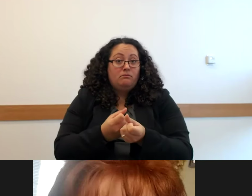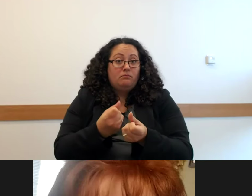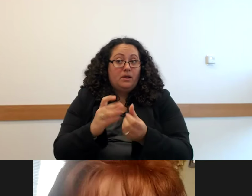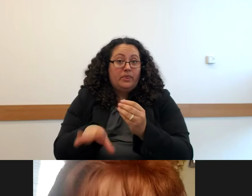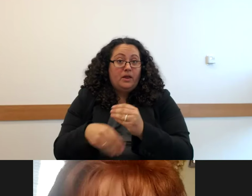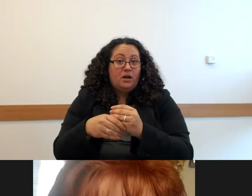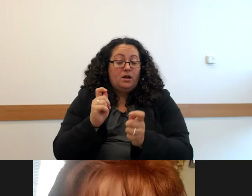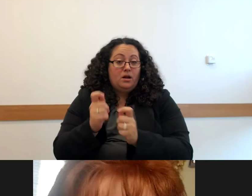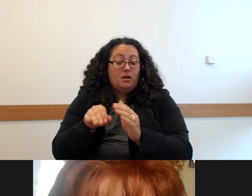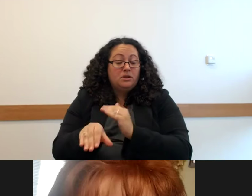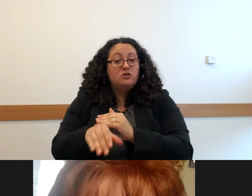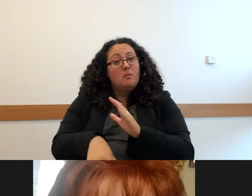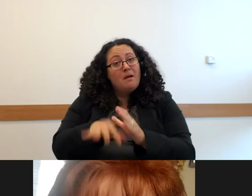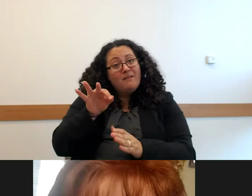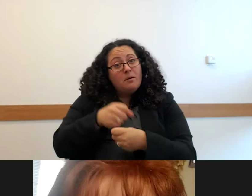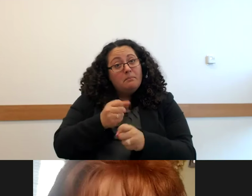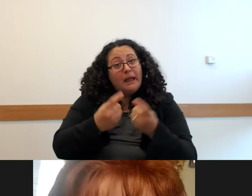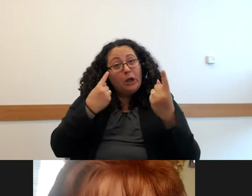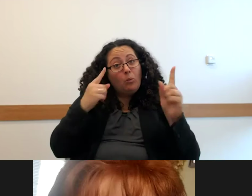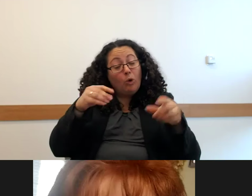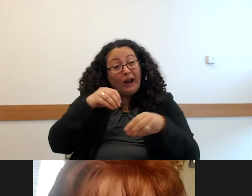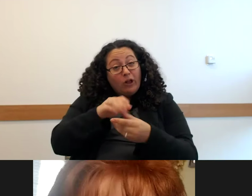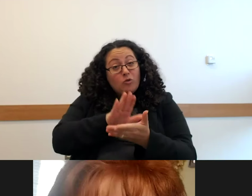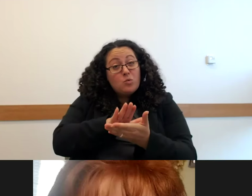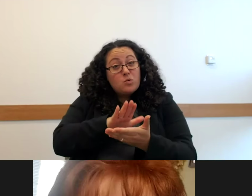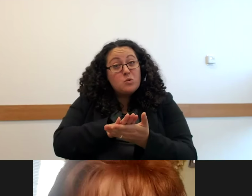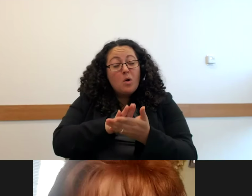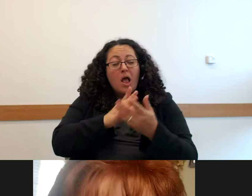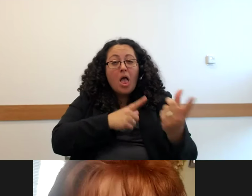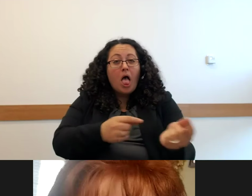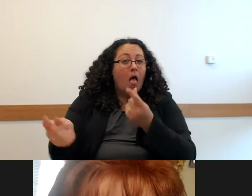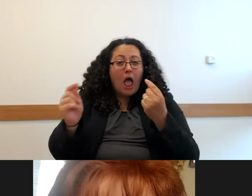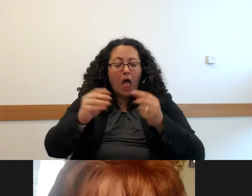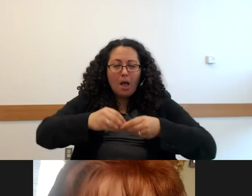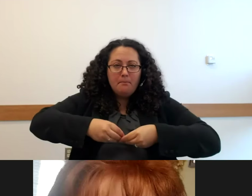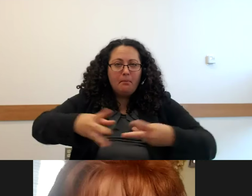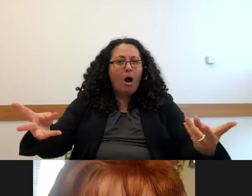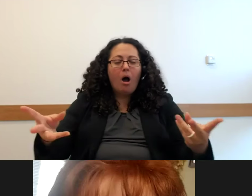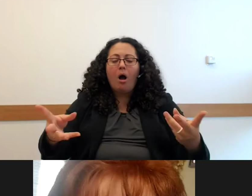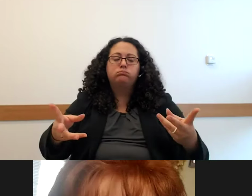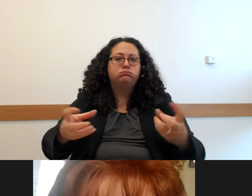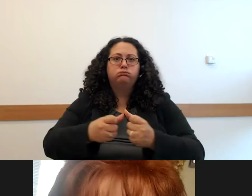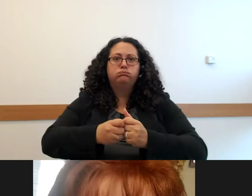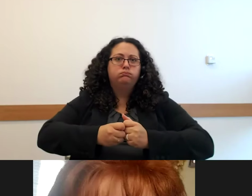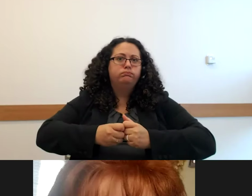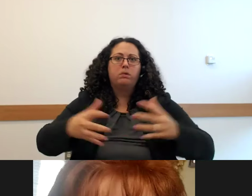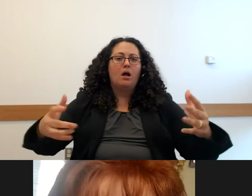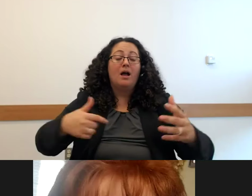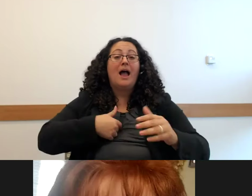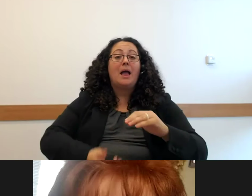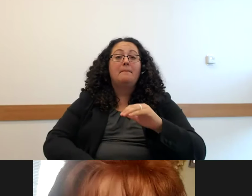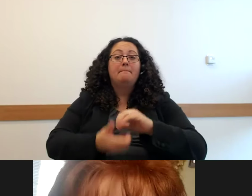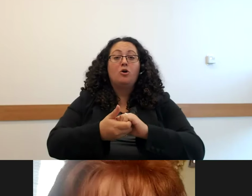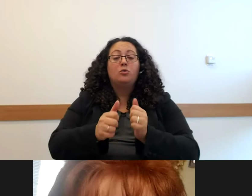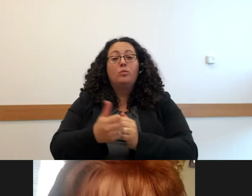that I found out that we could make this work in the school and the word got out quick, the next thing I knew, I was partnering with